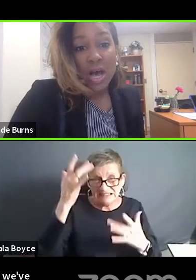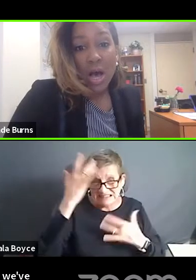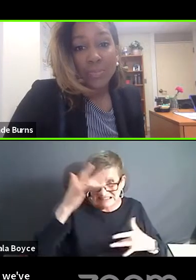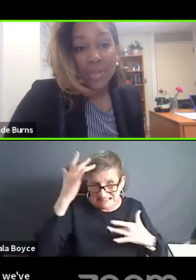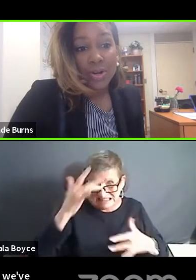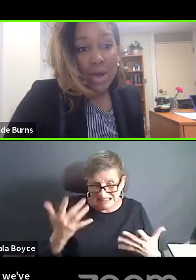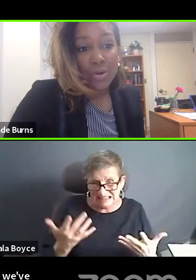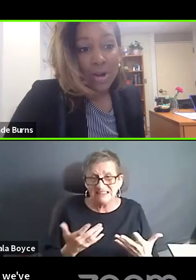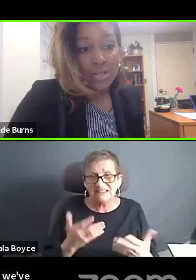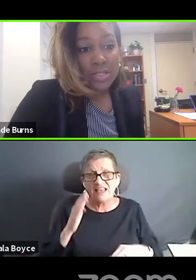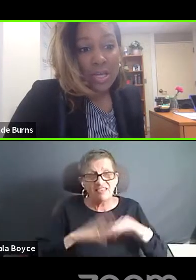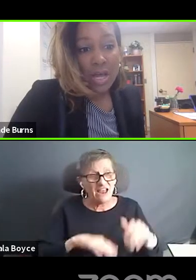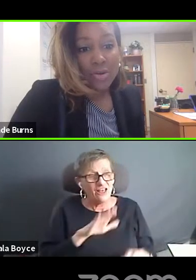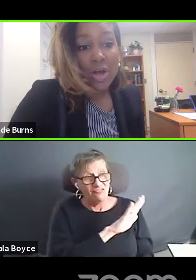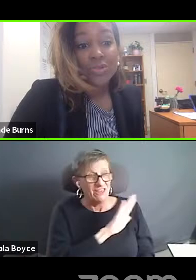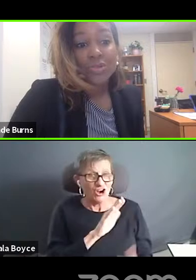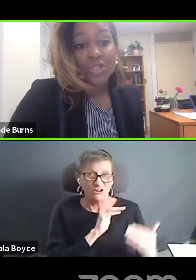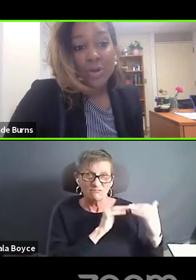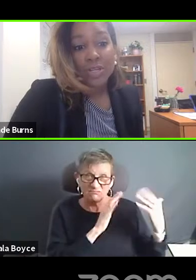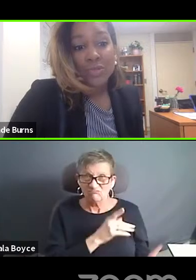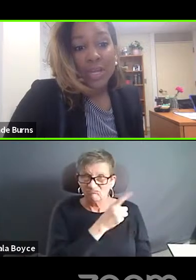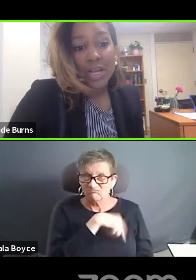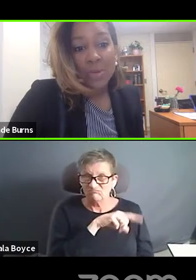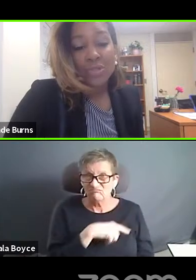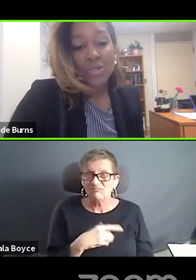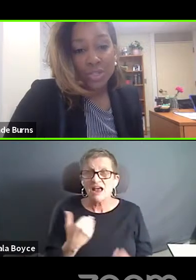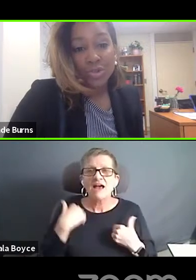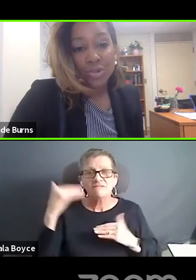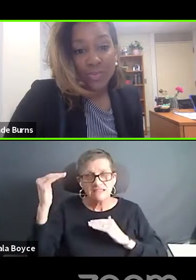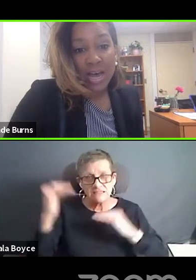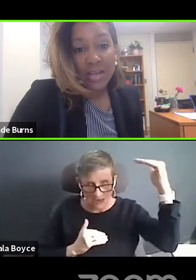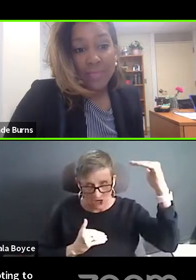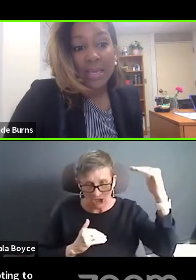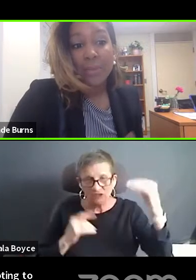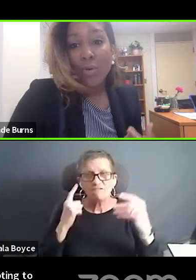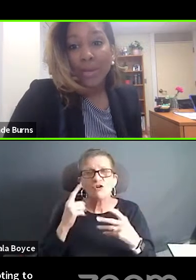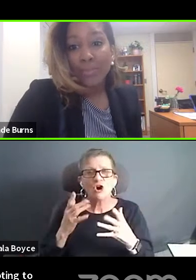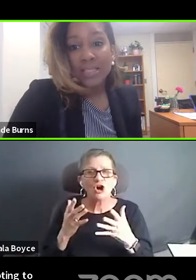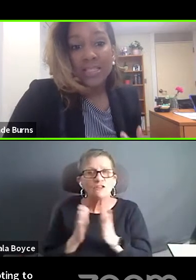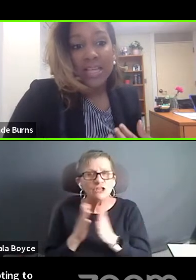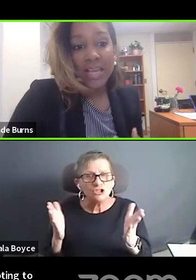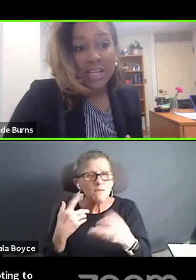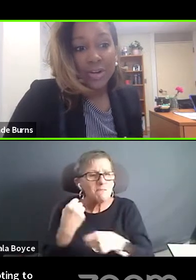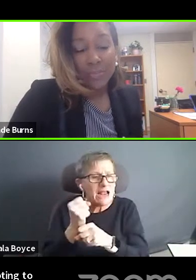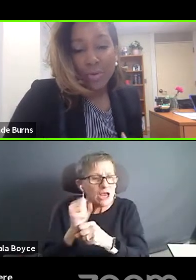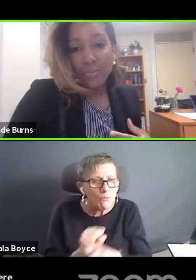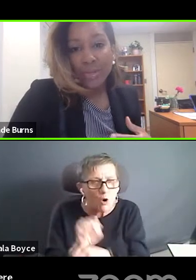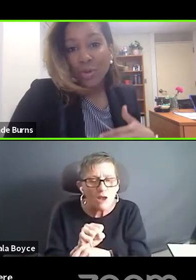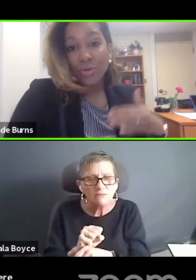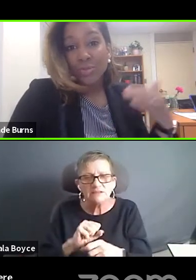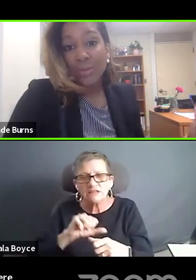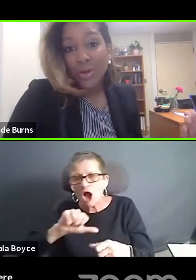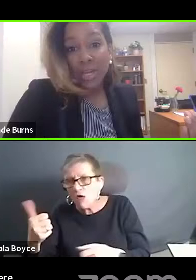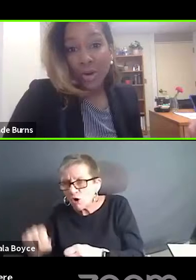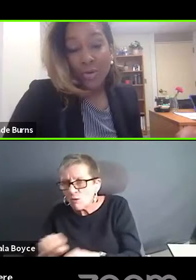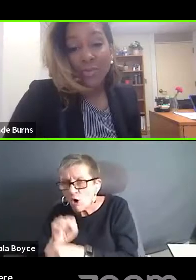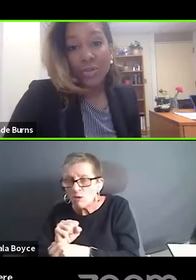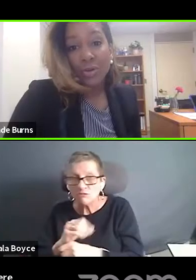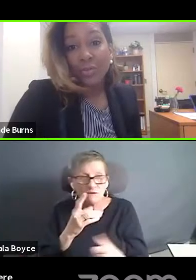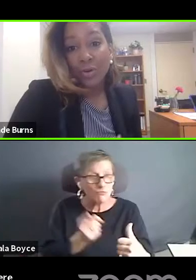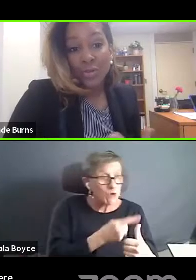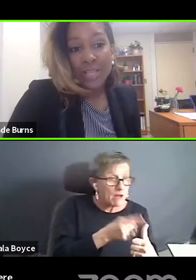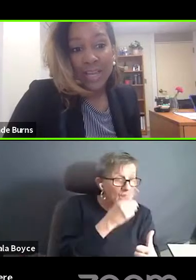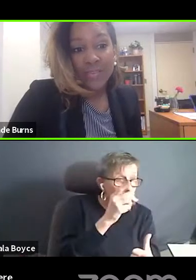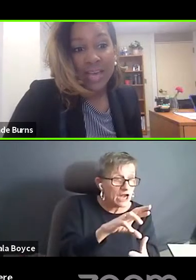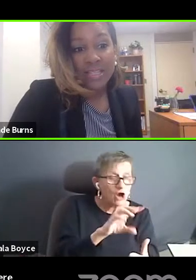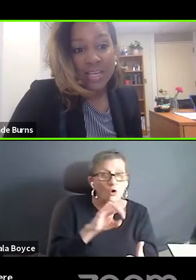more severe disease course than their counterparts. There are also disparities when it comes to the digital divide, making appointments, secondary appointments, whether it's primary care or even with